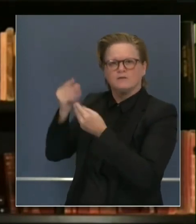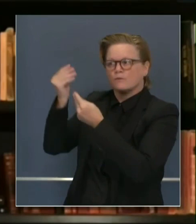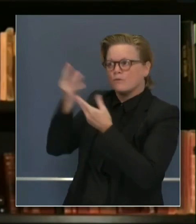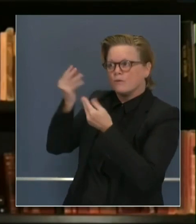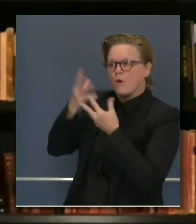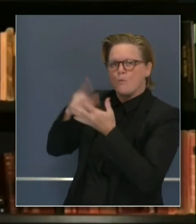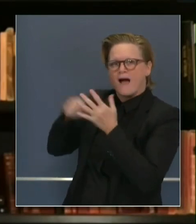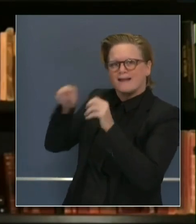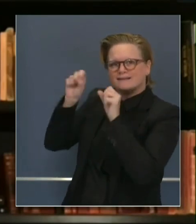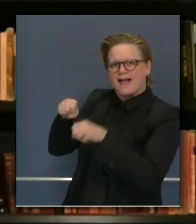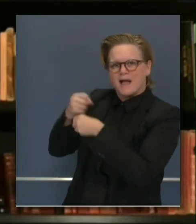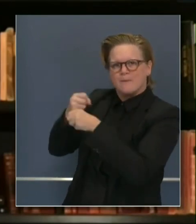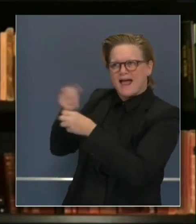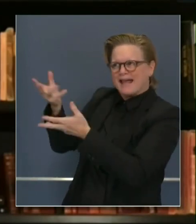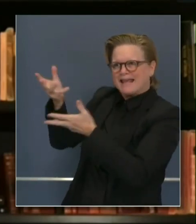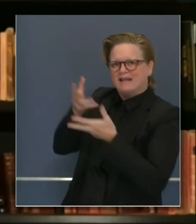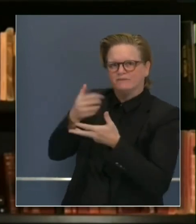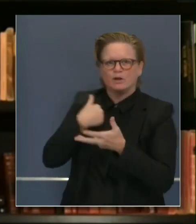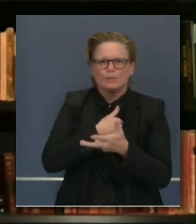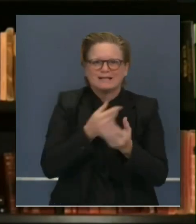it.